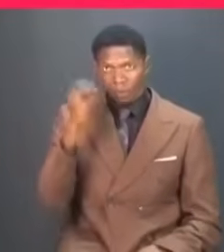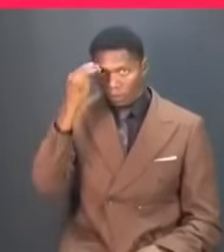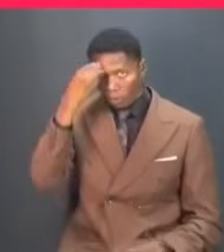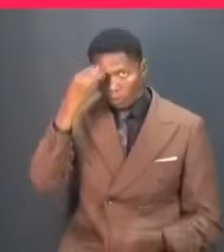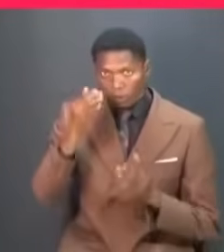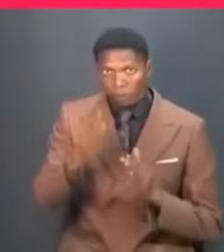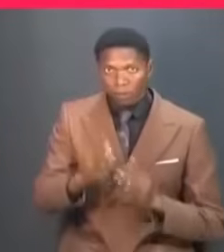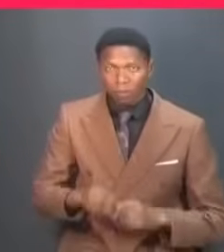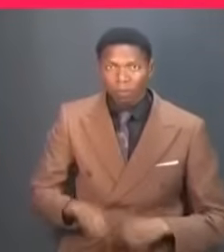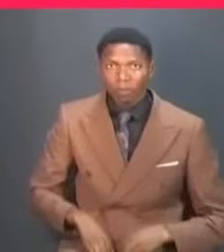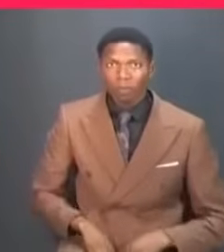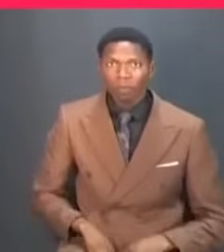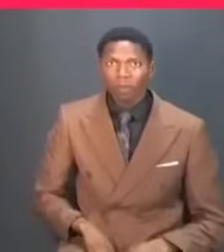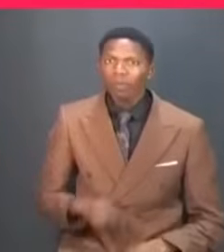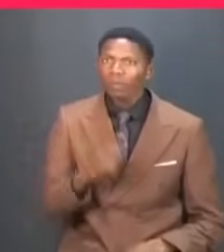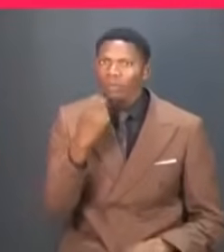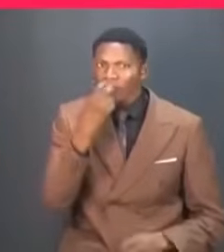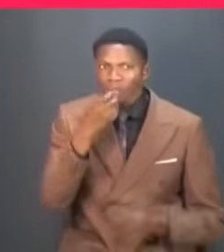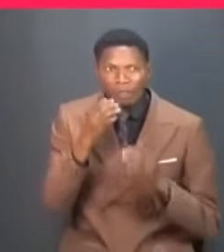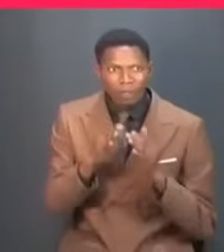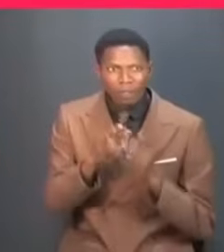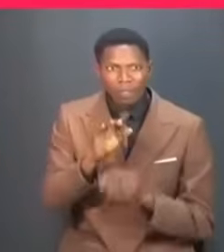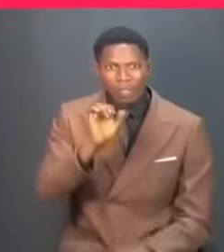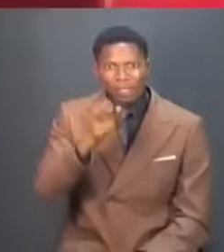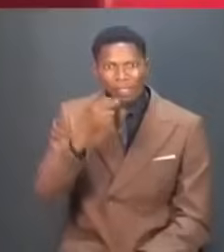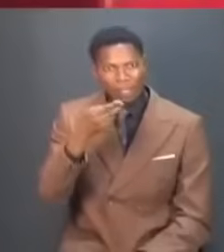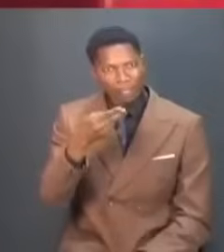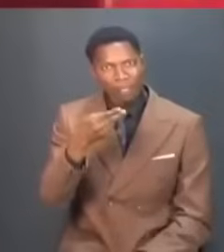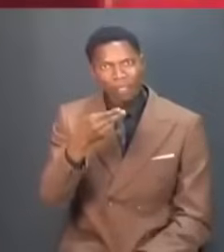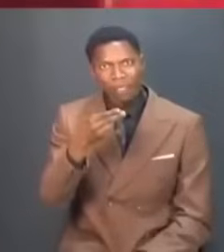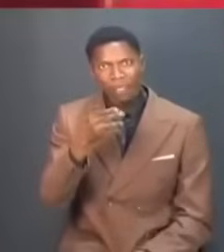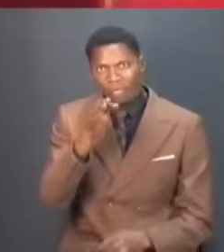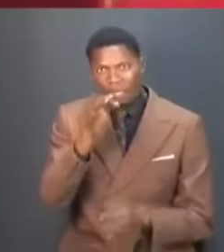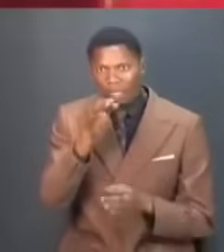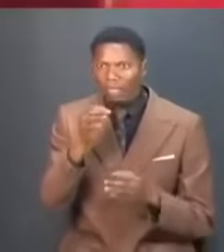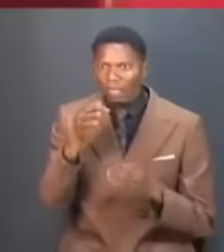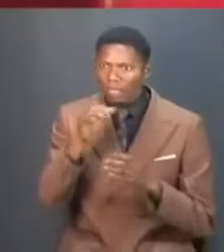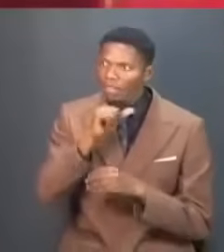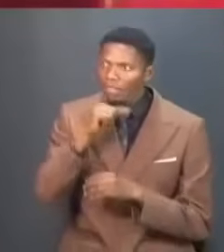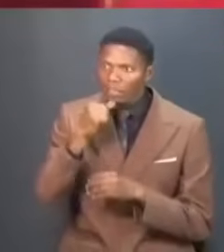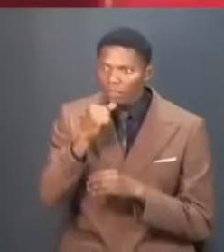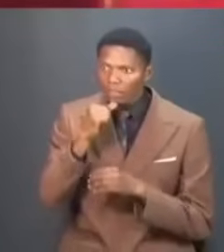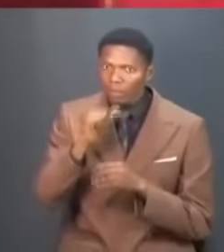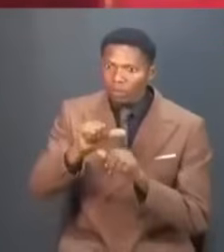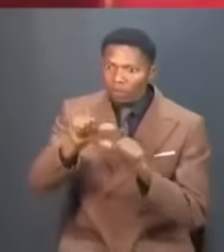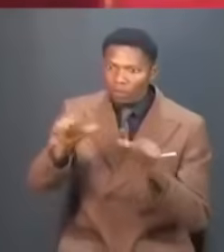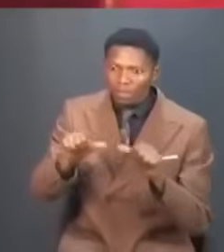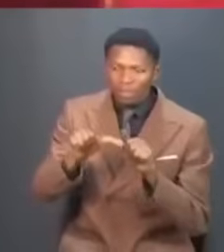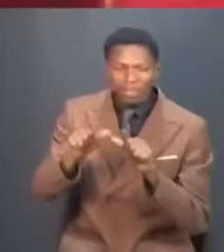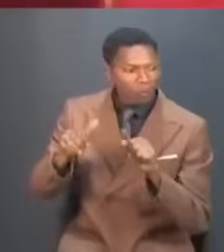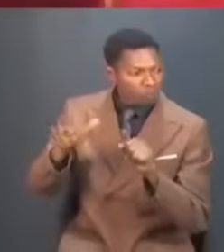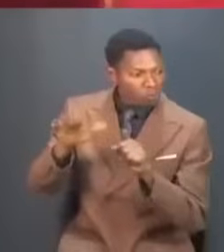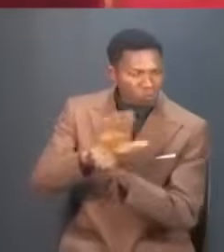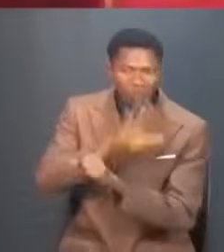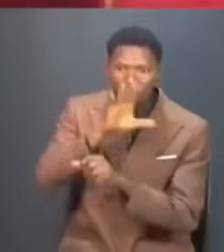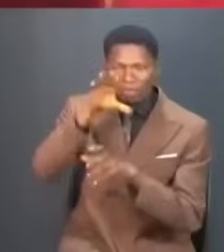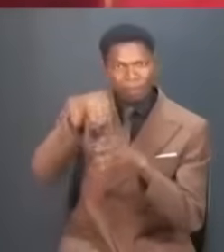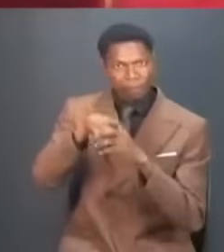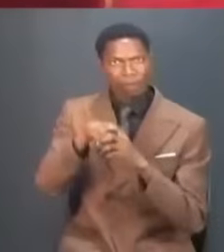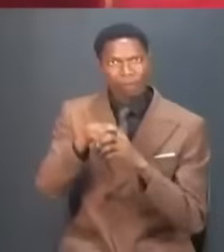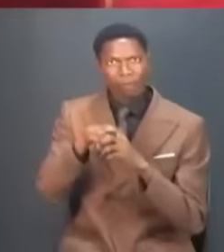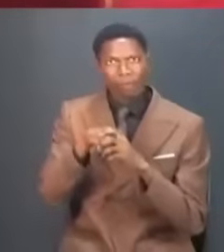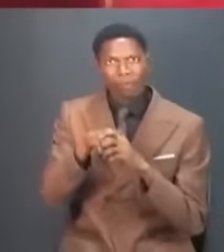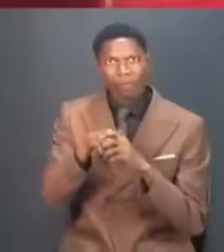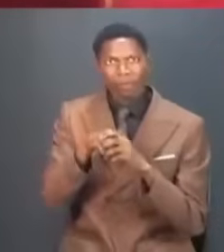Mr. Speaker, stakeholders in the agricultural space are fully engaged